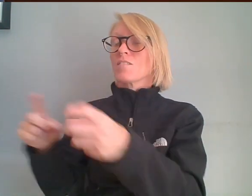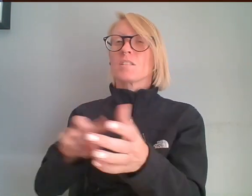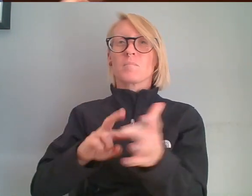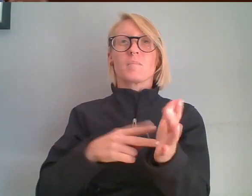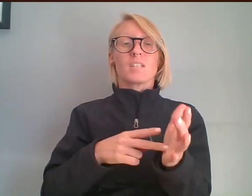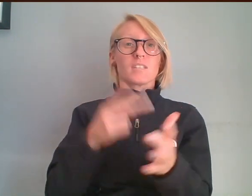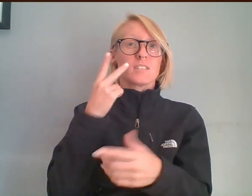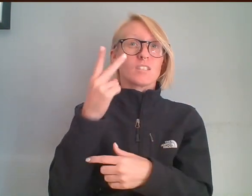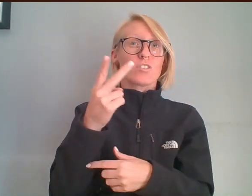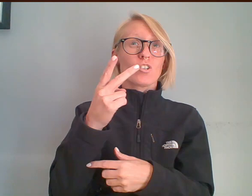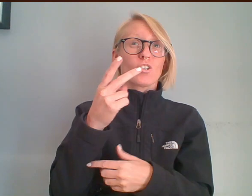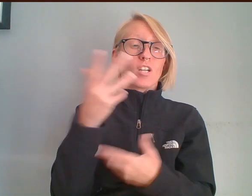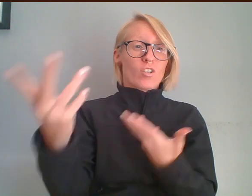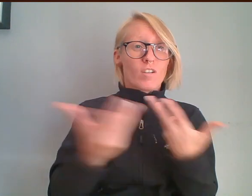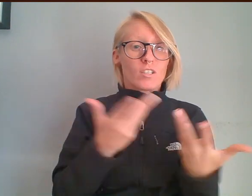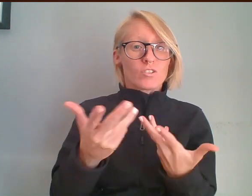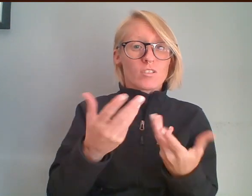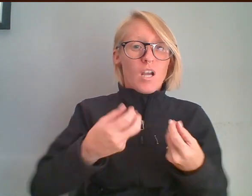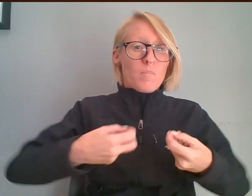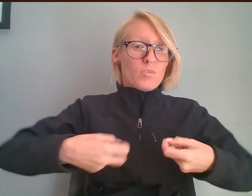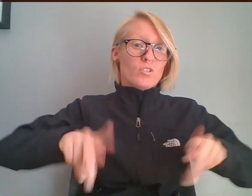of opportunity, not challenges.